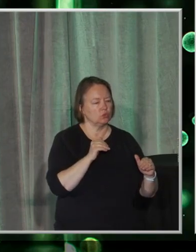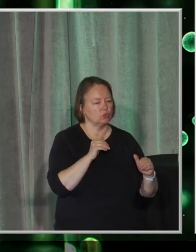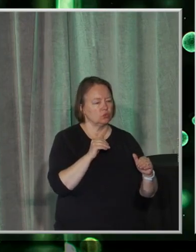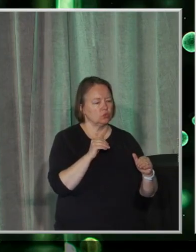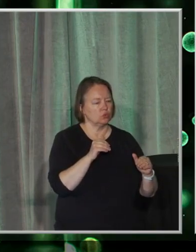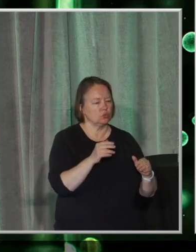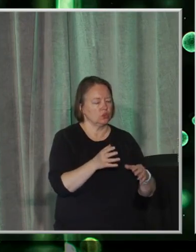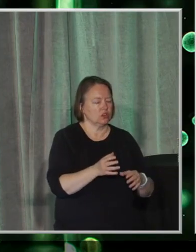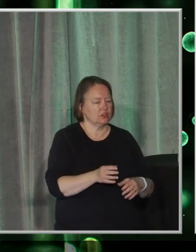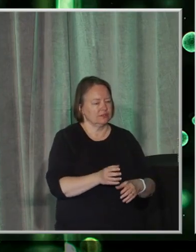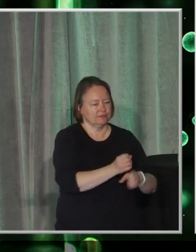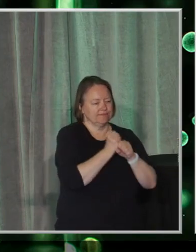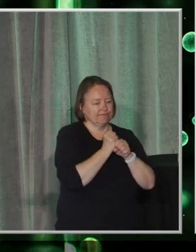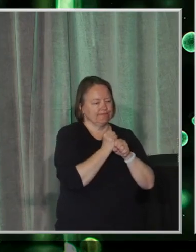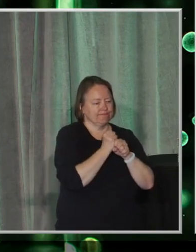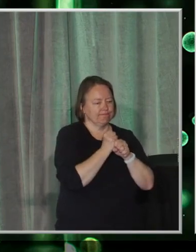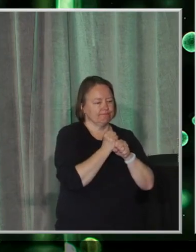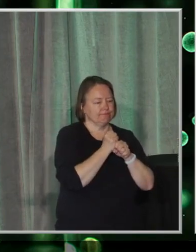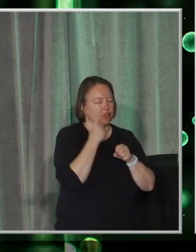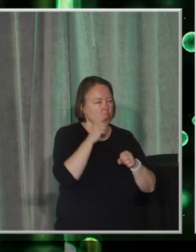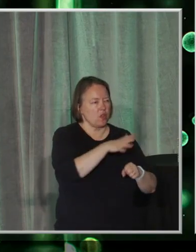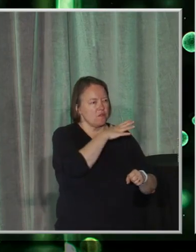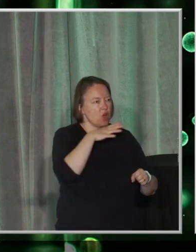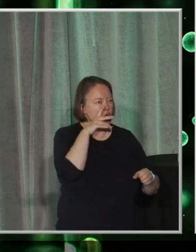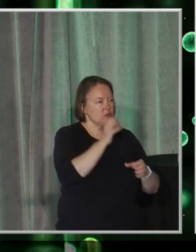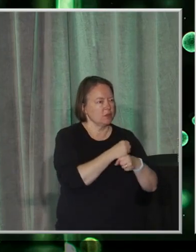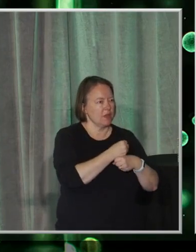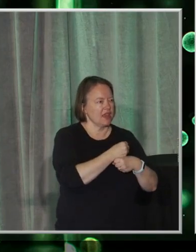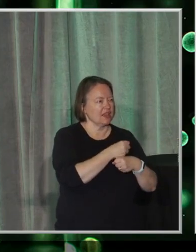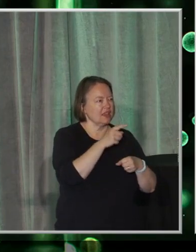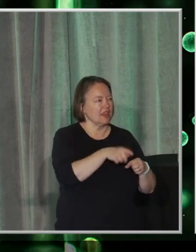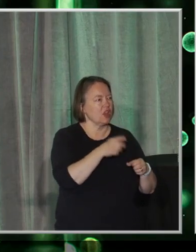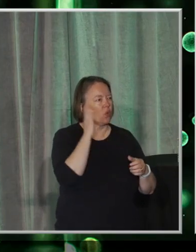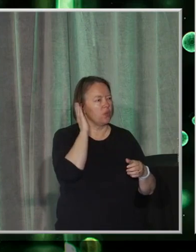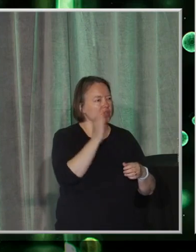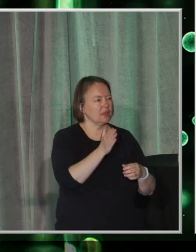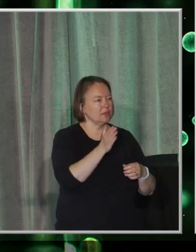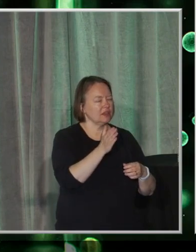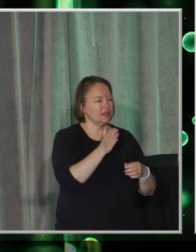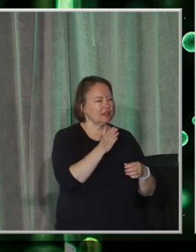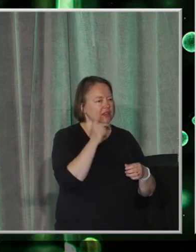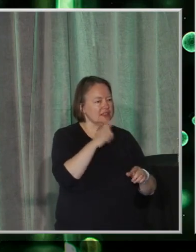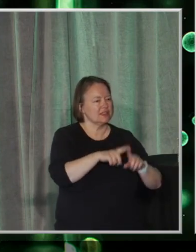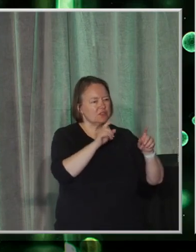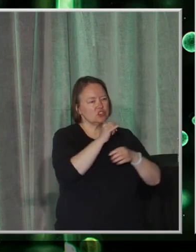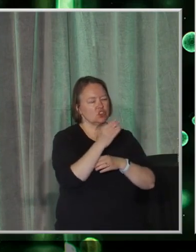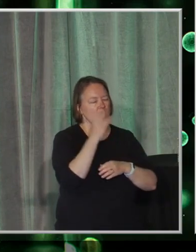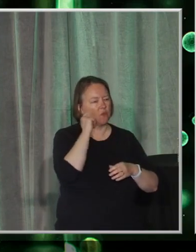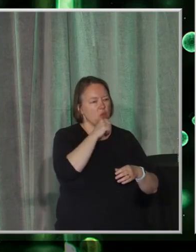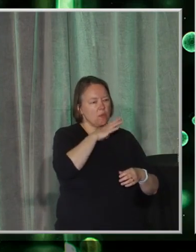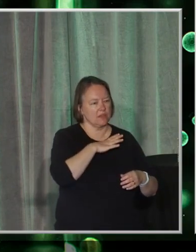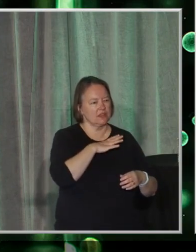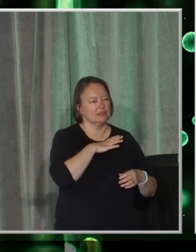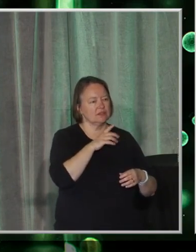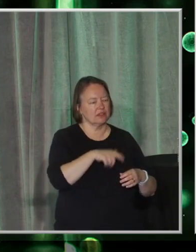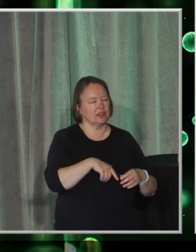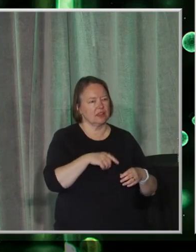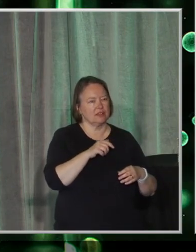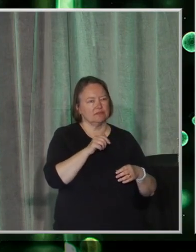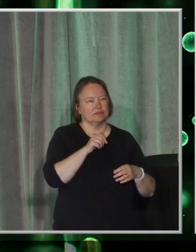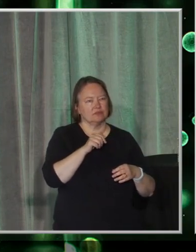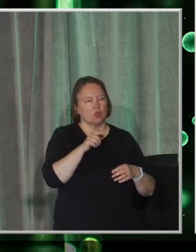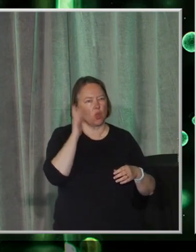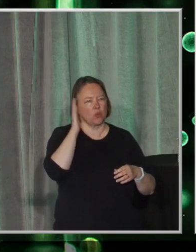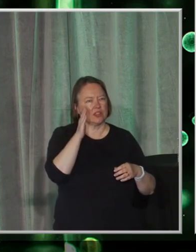result of the farms that you're creating? And will these be presumably different jobs for women and other people as well? Will